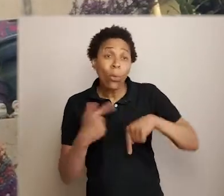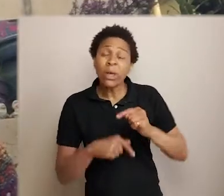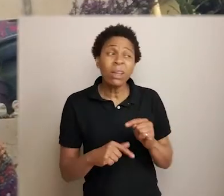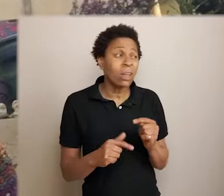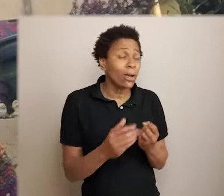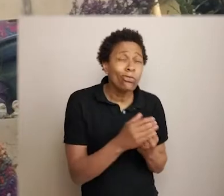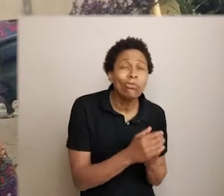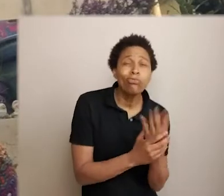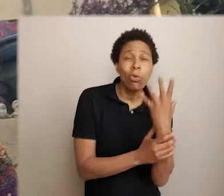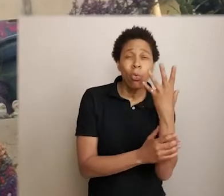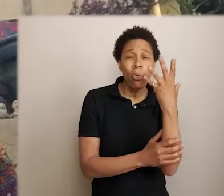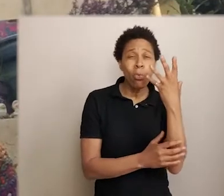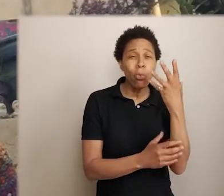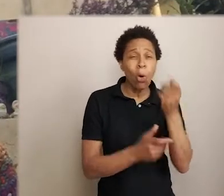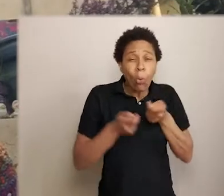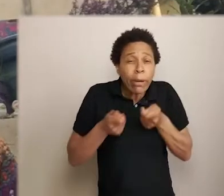We cooked together.